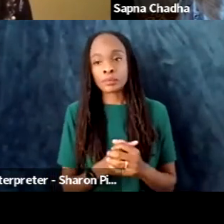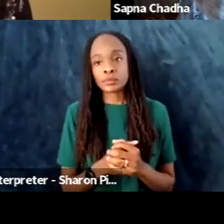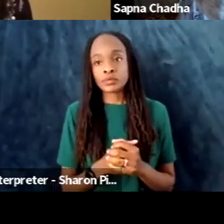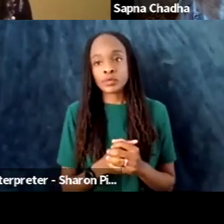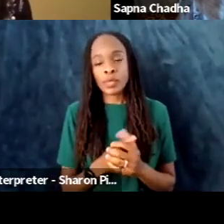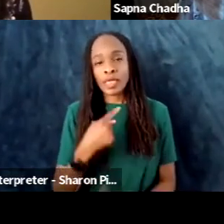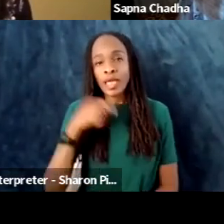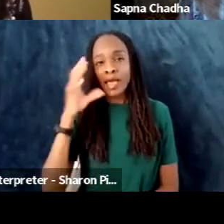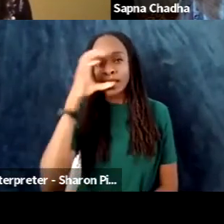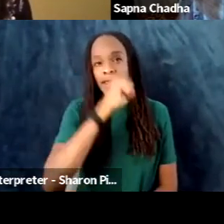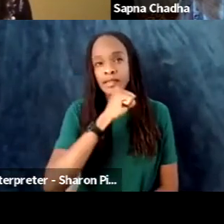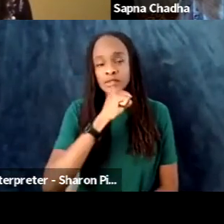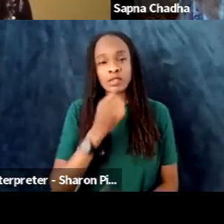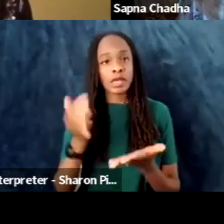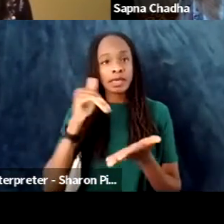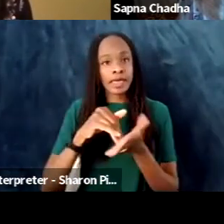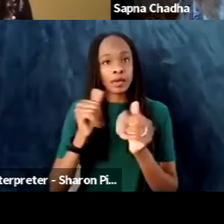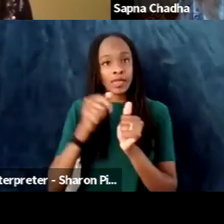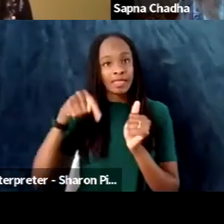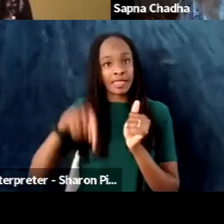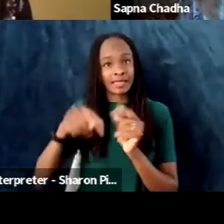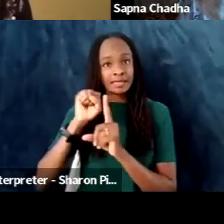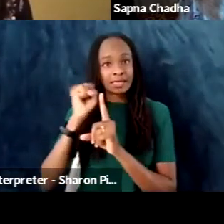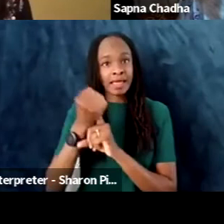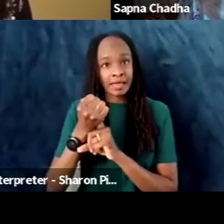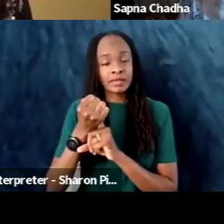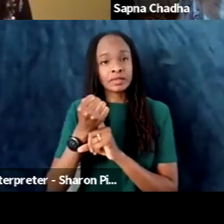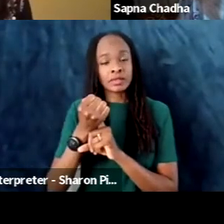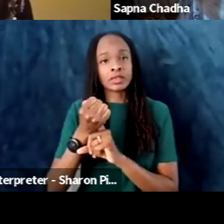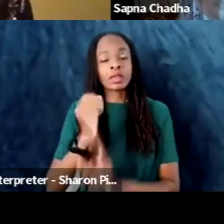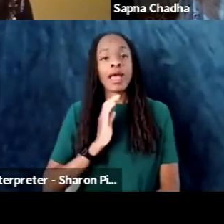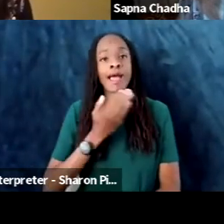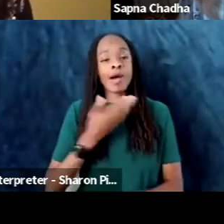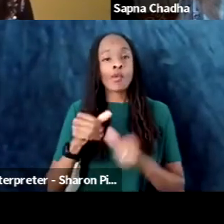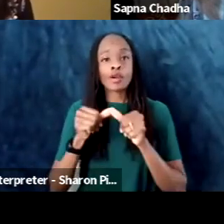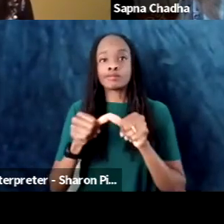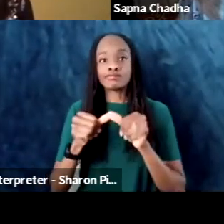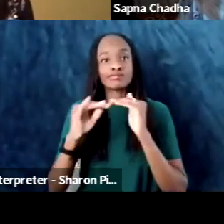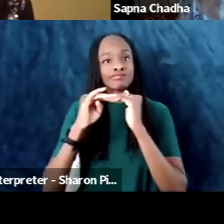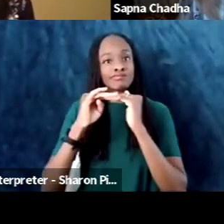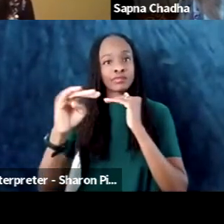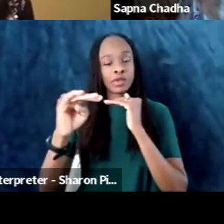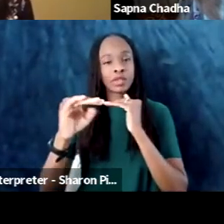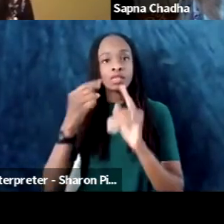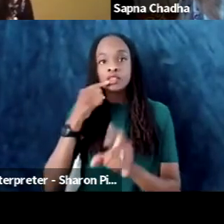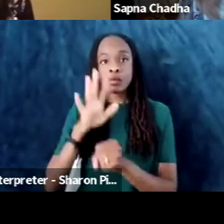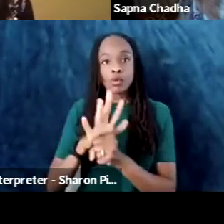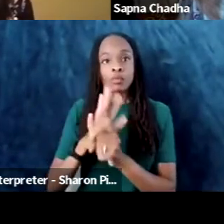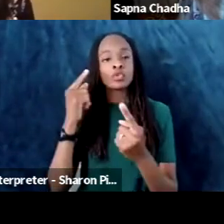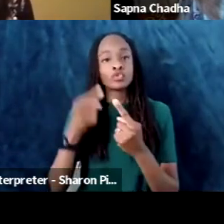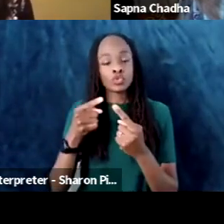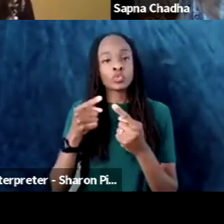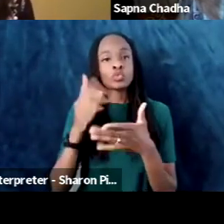I guess, again, in this case, our consistent and steady commitment to the Share the Load